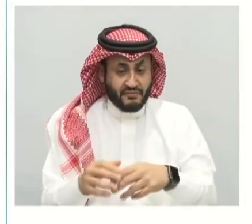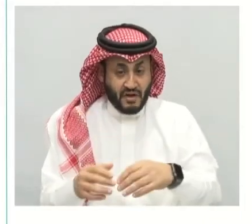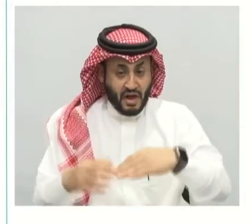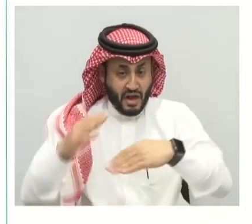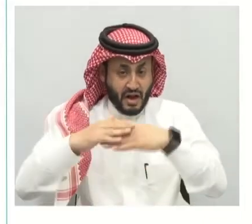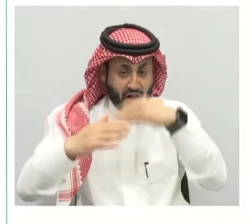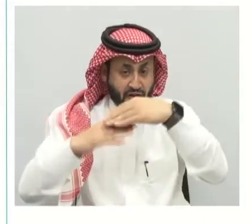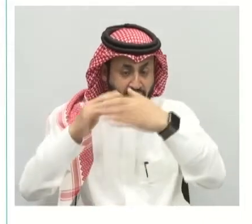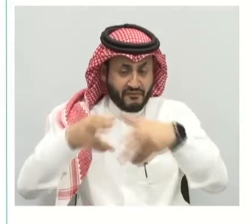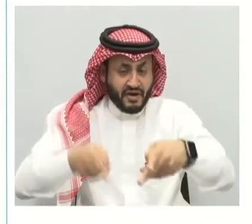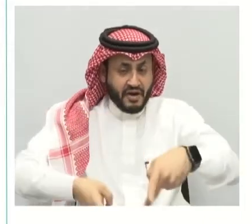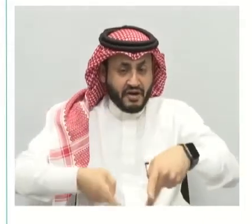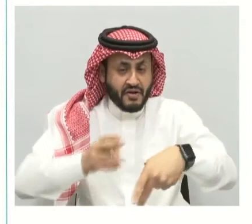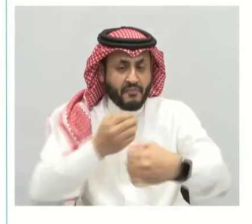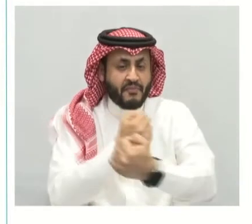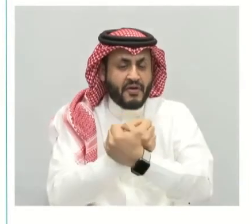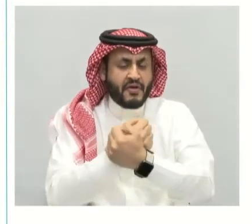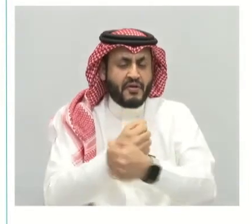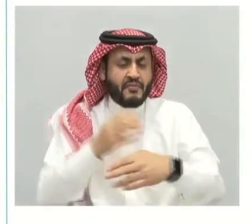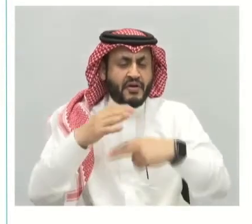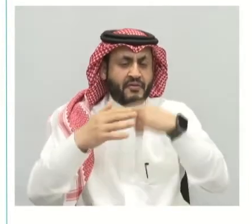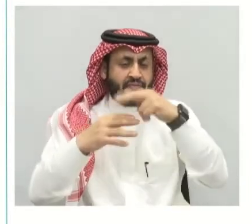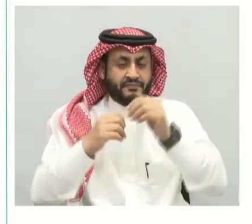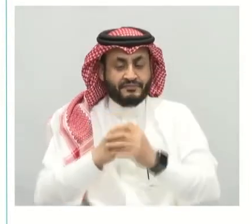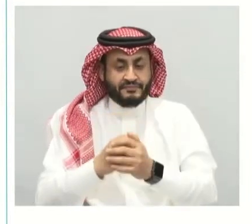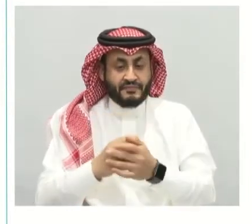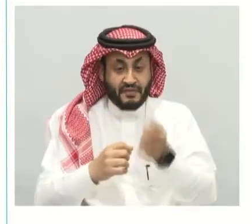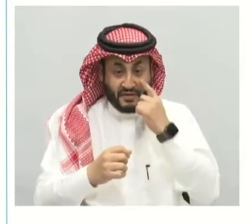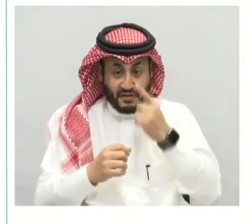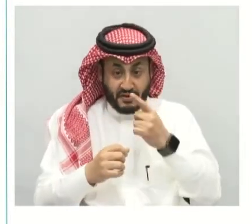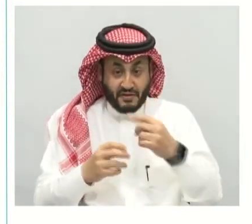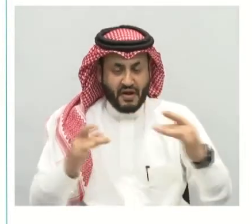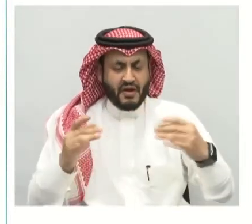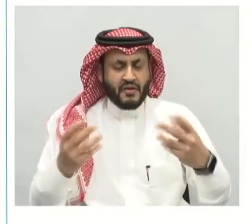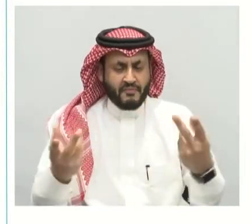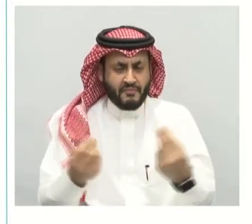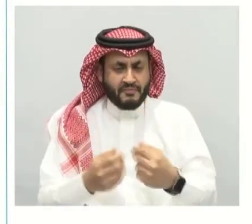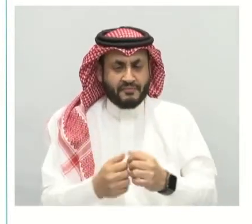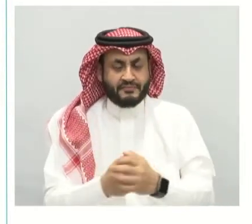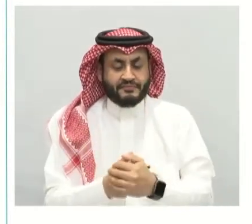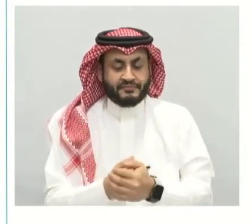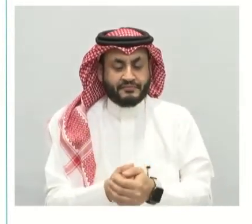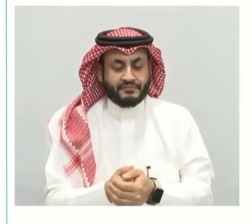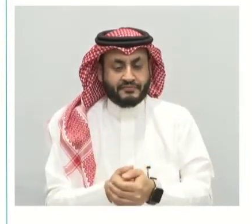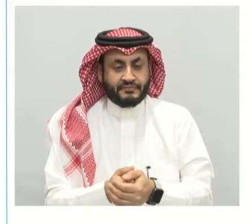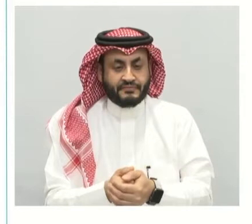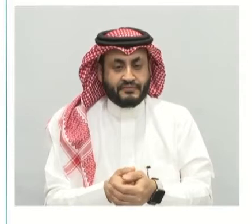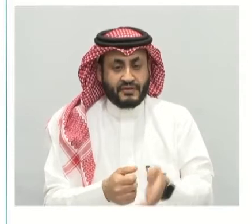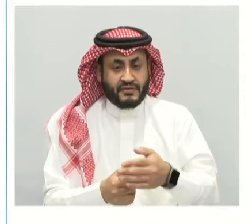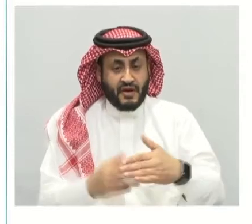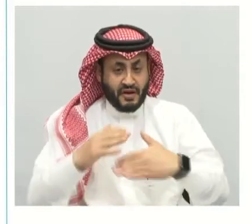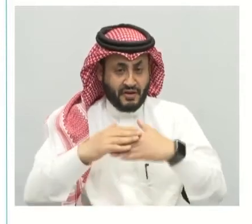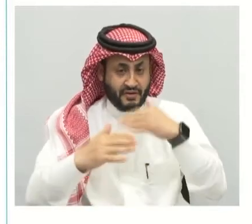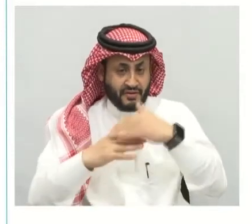hotels, roads, and museums, and also looking after the natural environment, and also building places